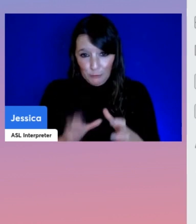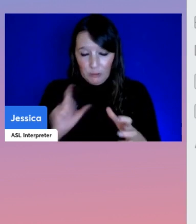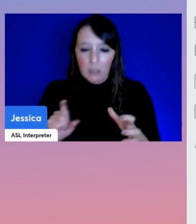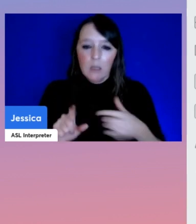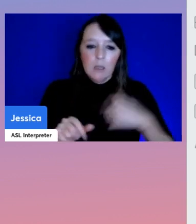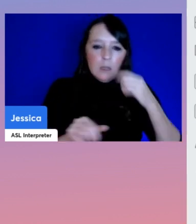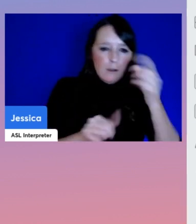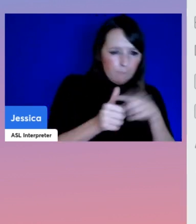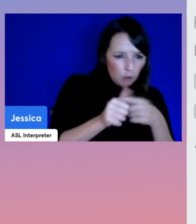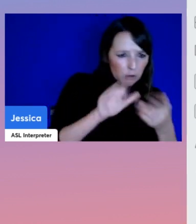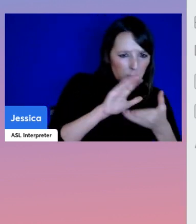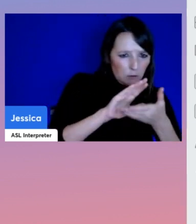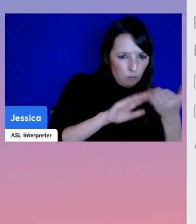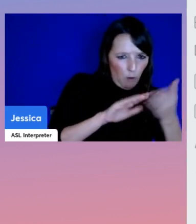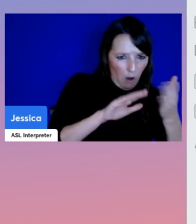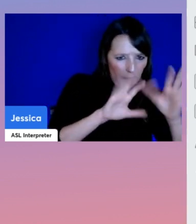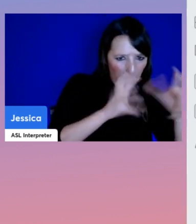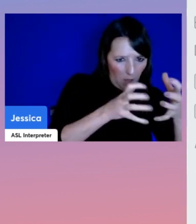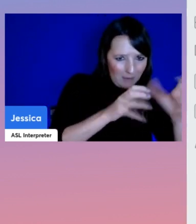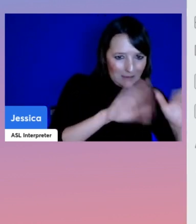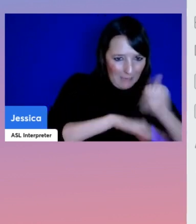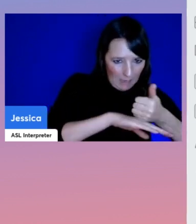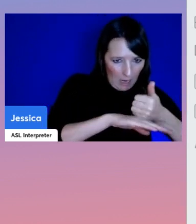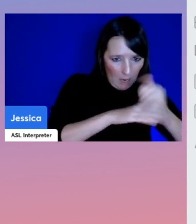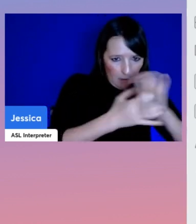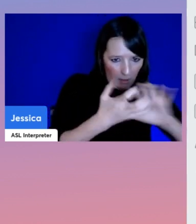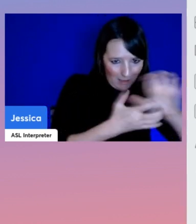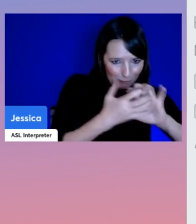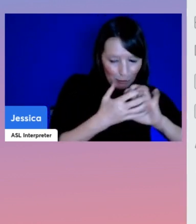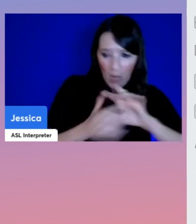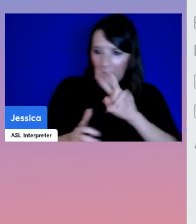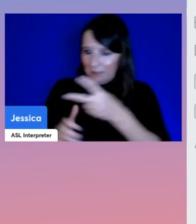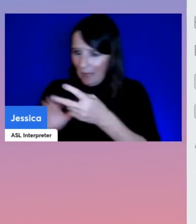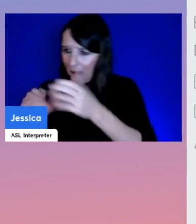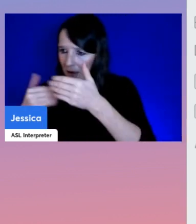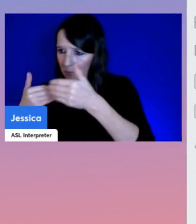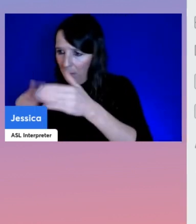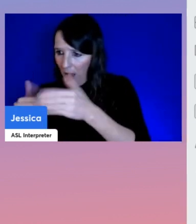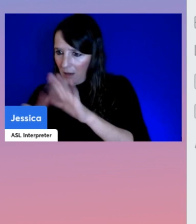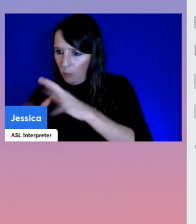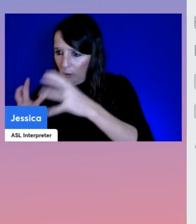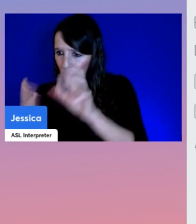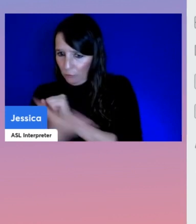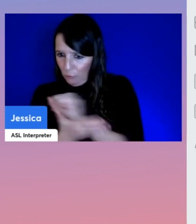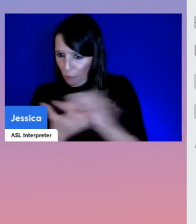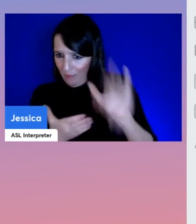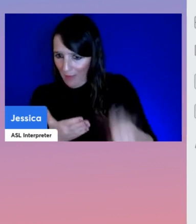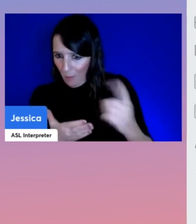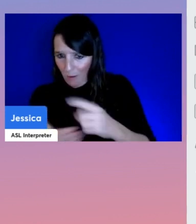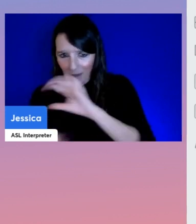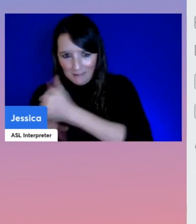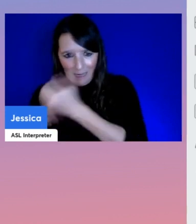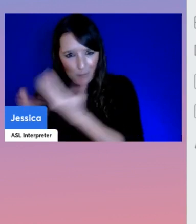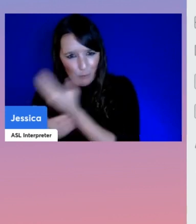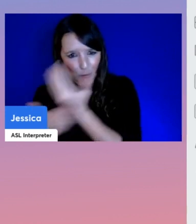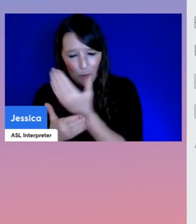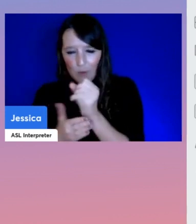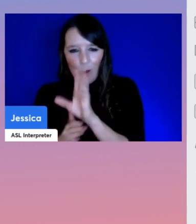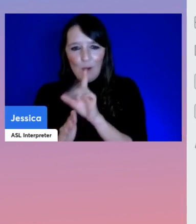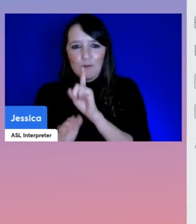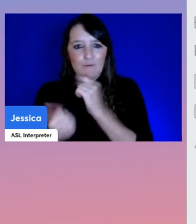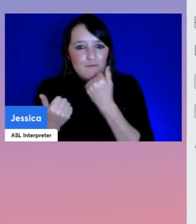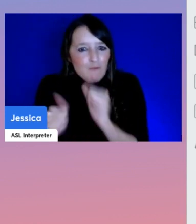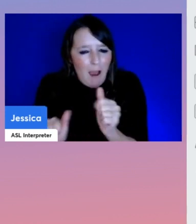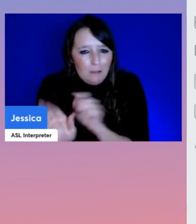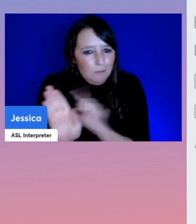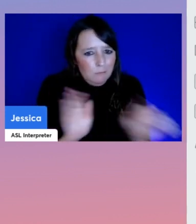cluster, the second run block would destroy the first cluster and set up another cluster. So to get around that, we need to